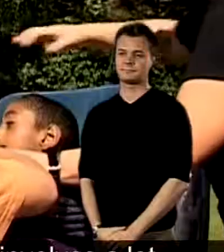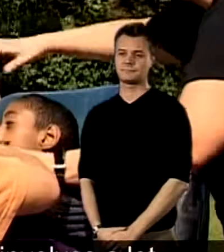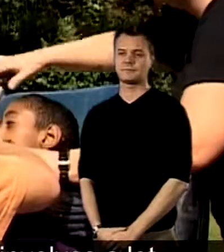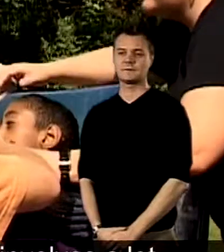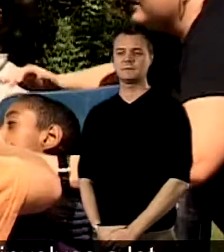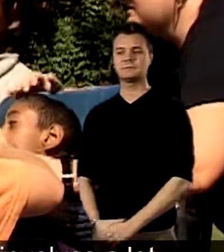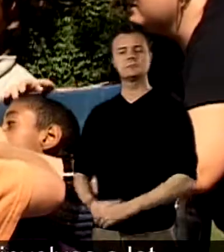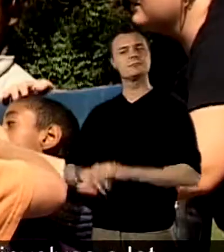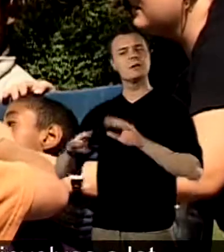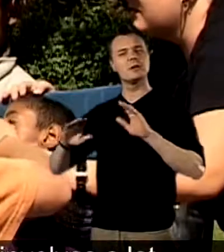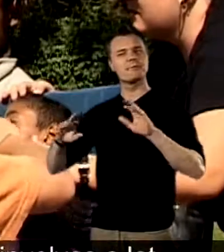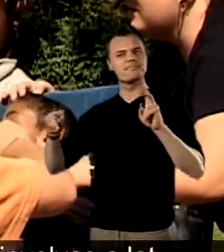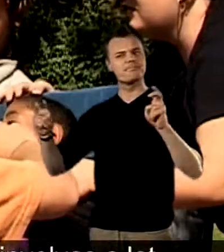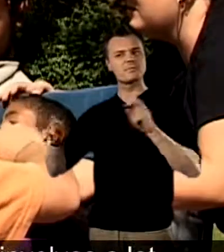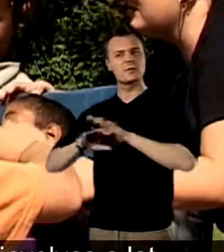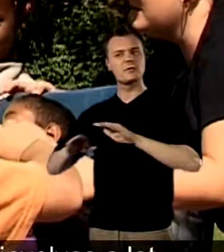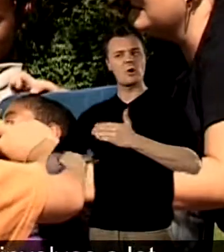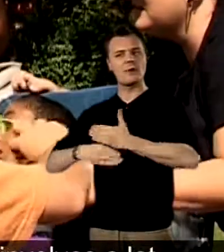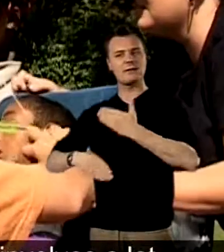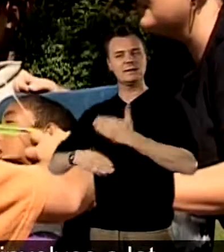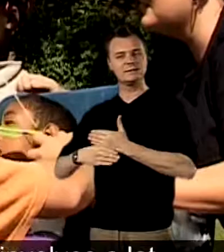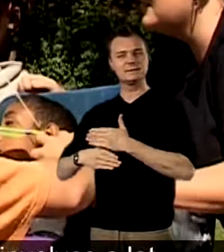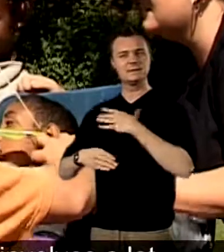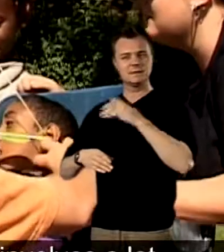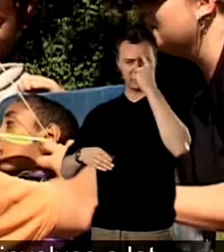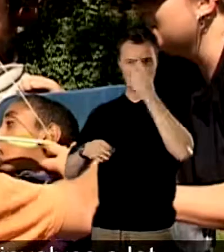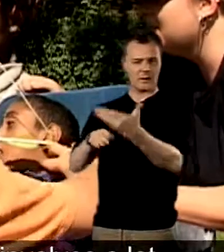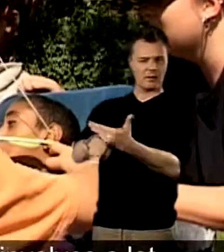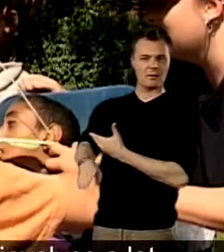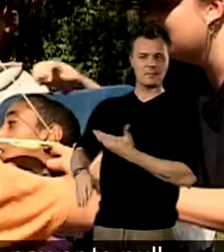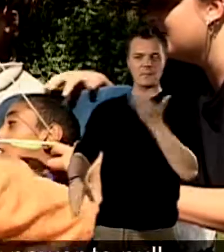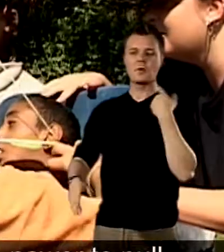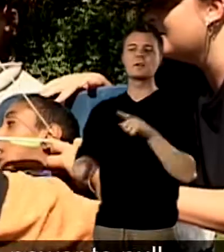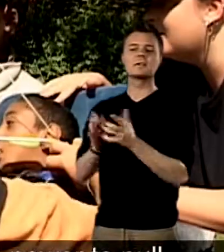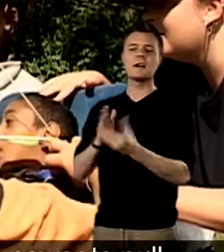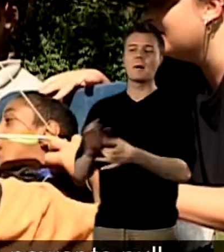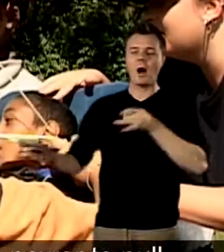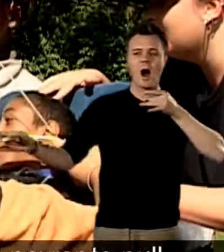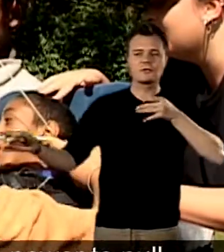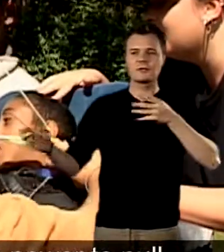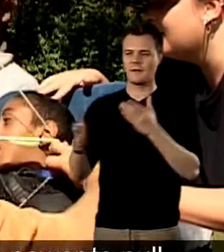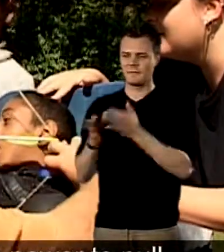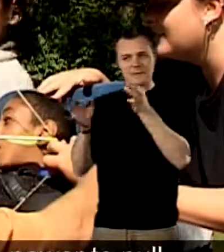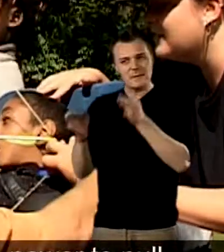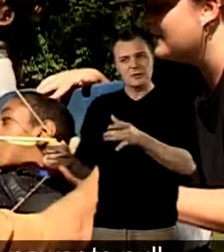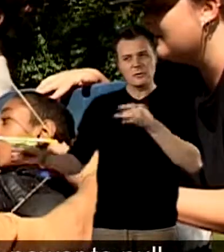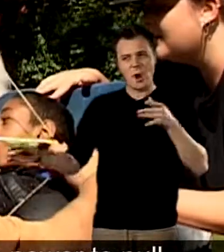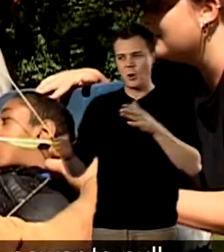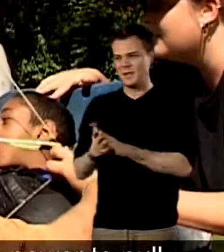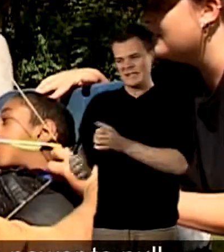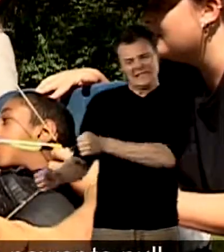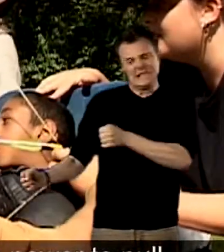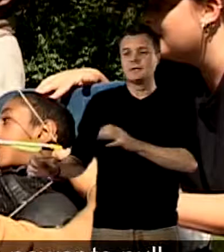There are no barriers. It clearly involves a lot more thought. Something like archery, we have special bows that require less power to pull them